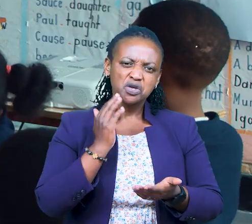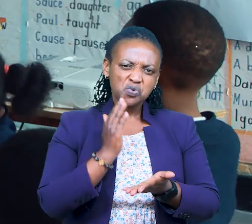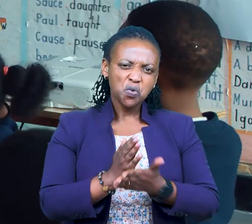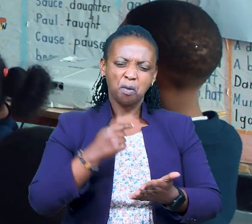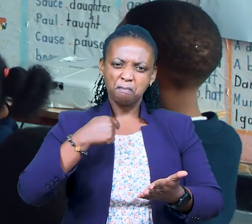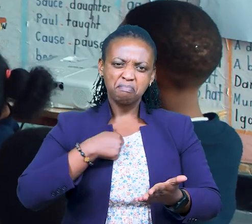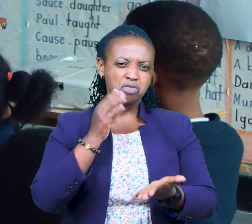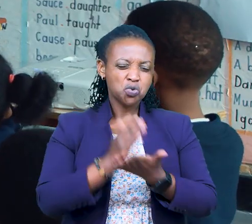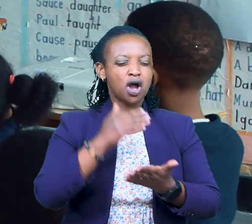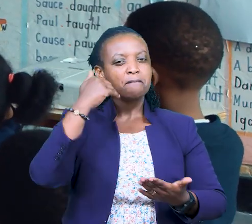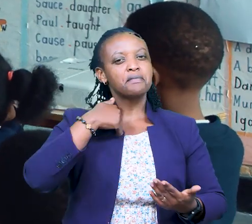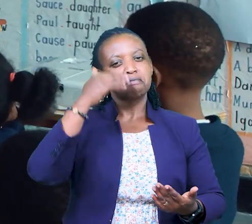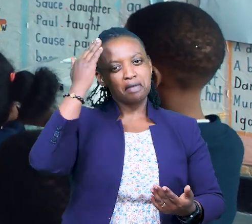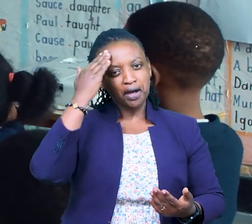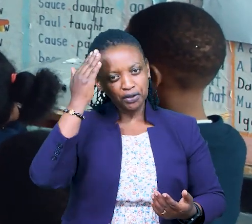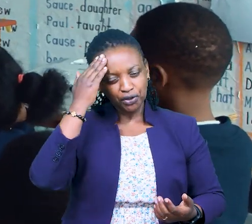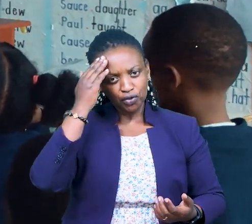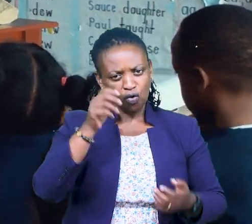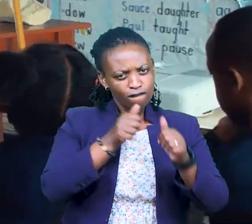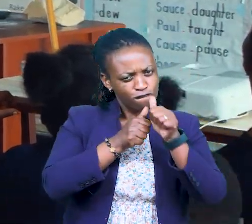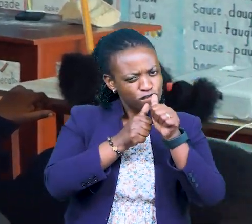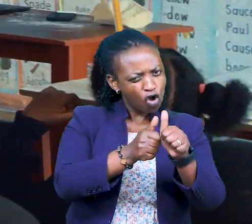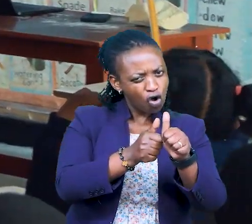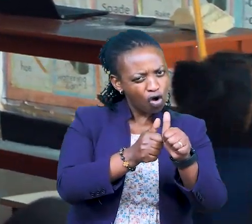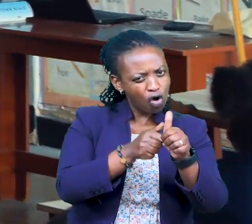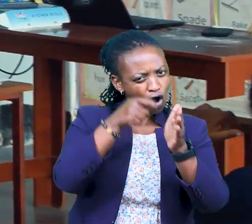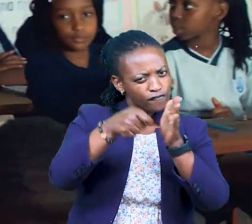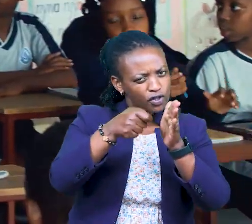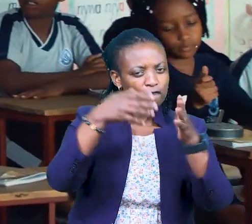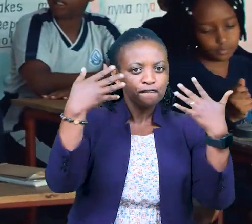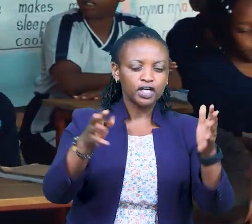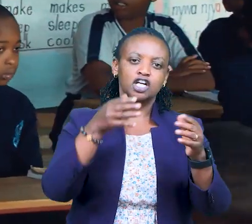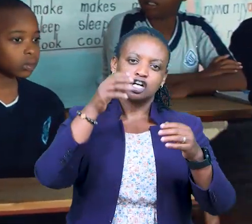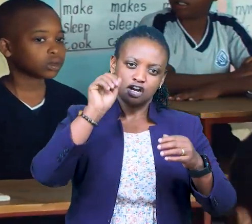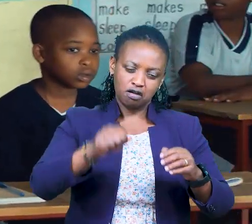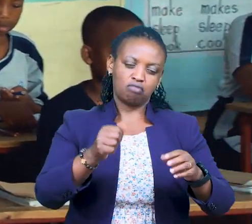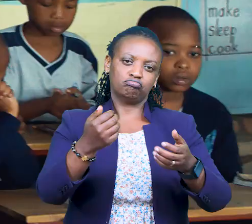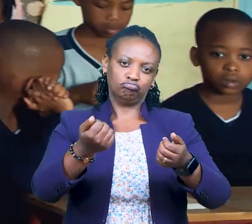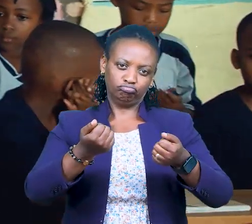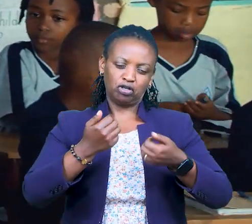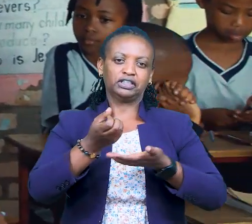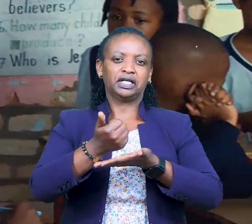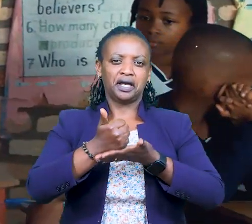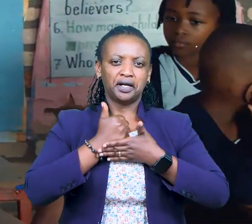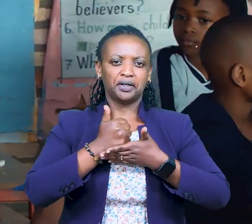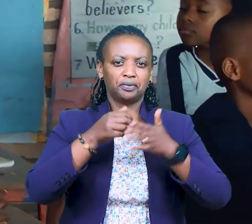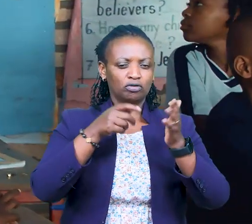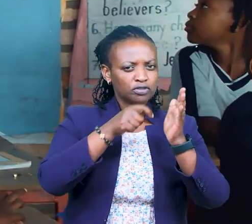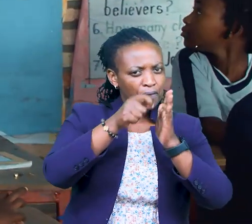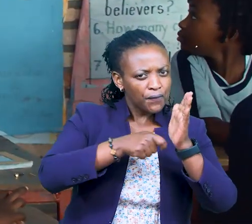I'm sure, if there is somebody who is following, can help us to